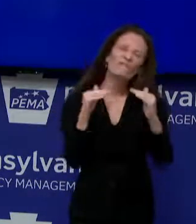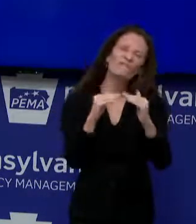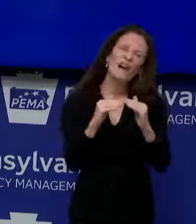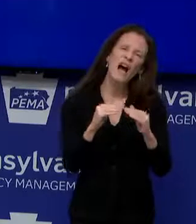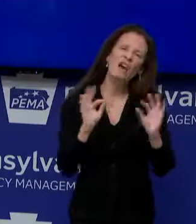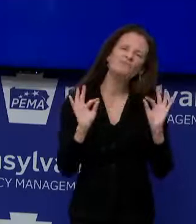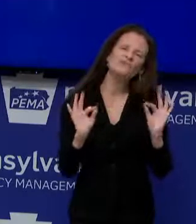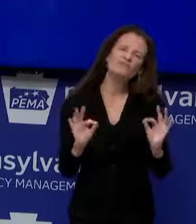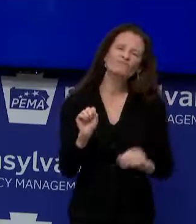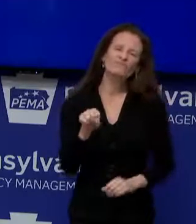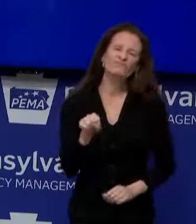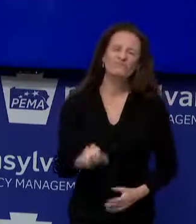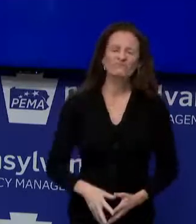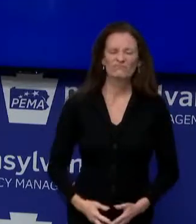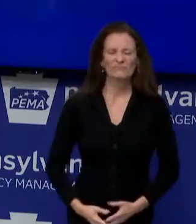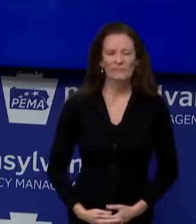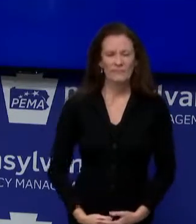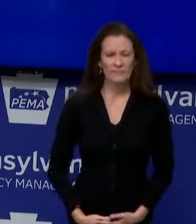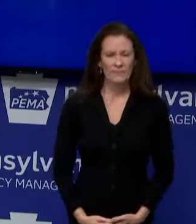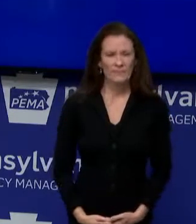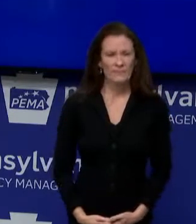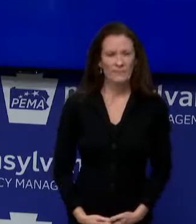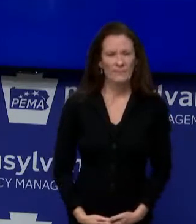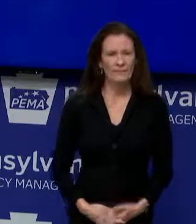Governor. Thank